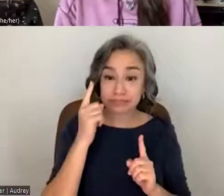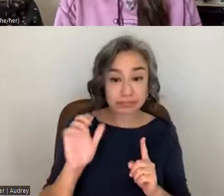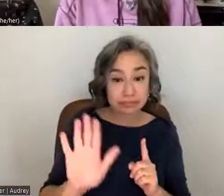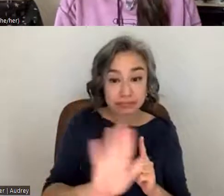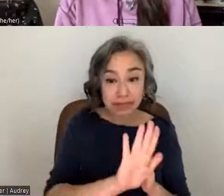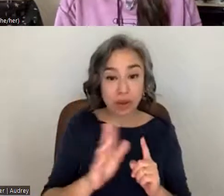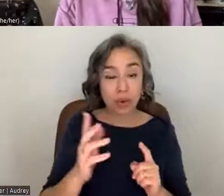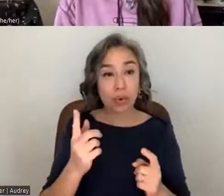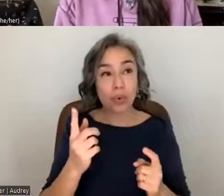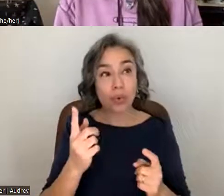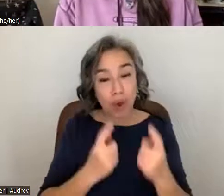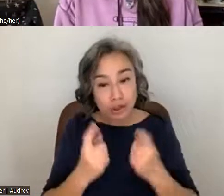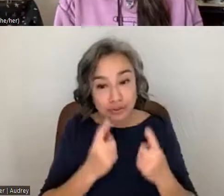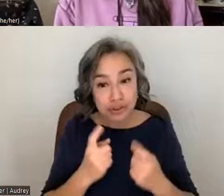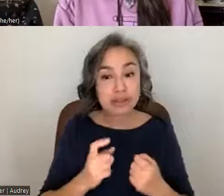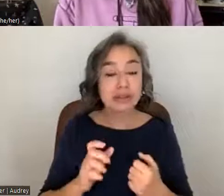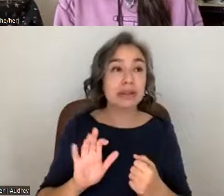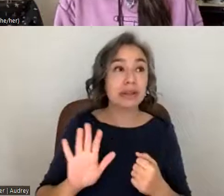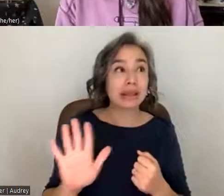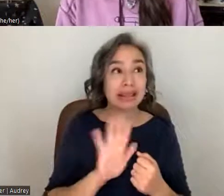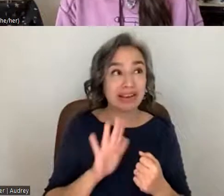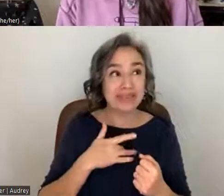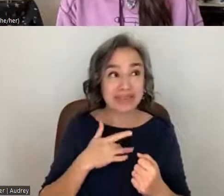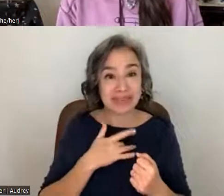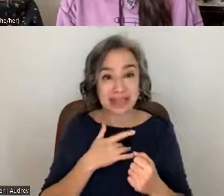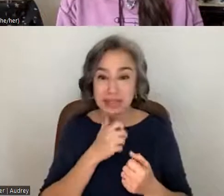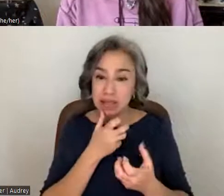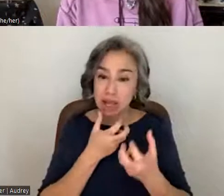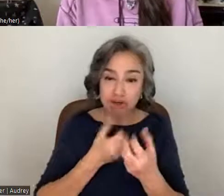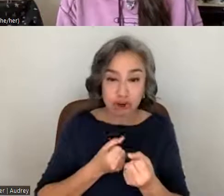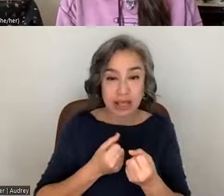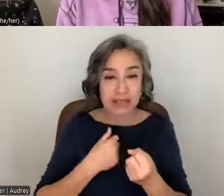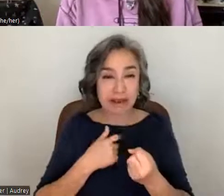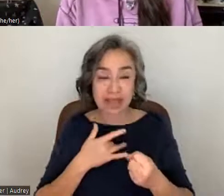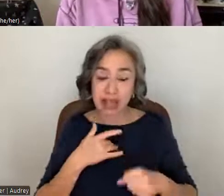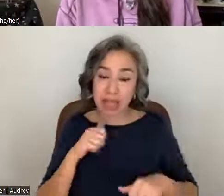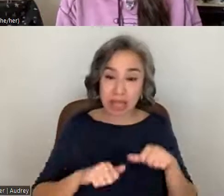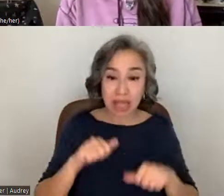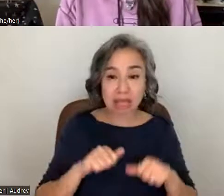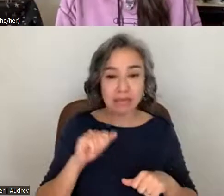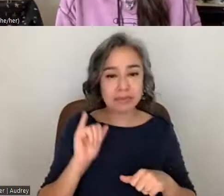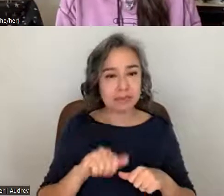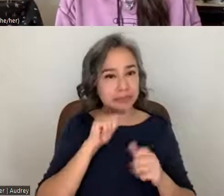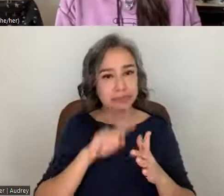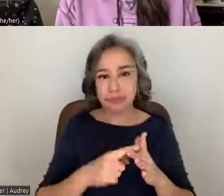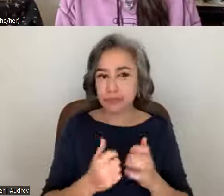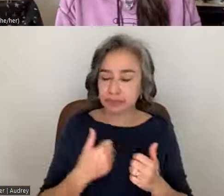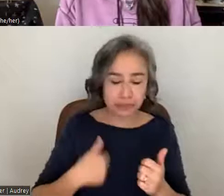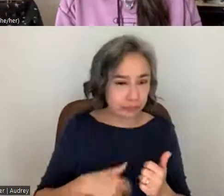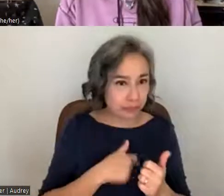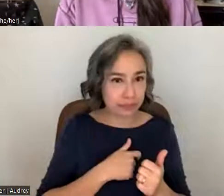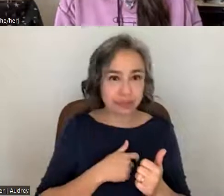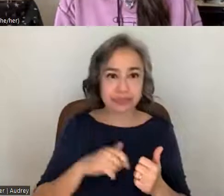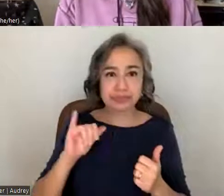the insecurity and the mistrust that they have, it did not start with us. So there's a history, there's this